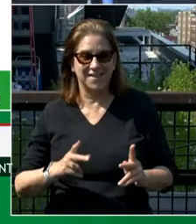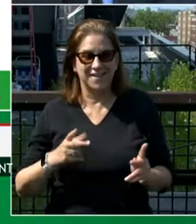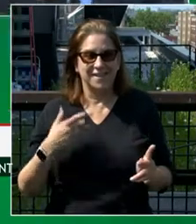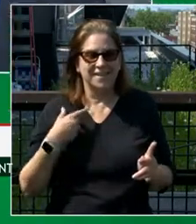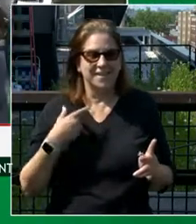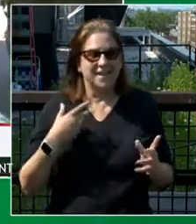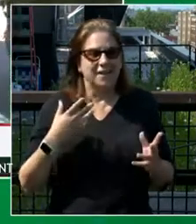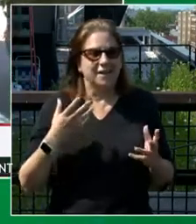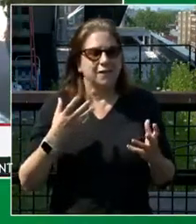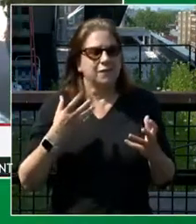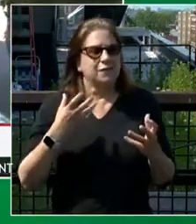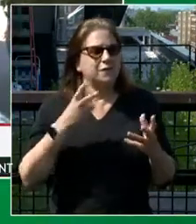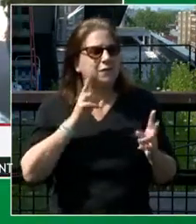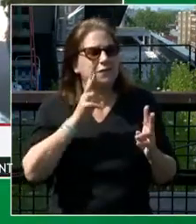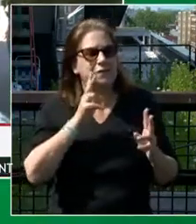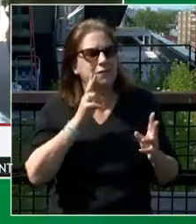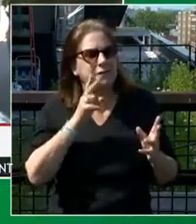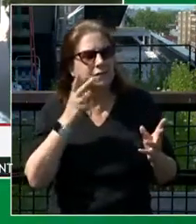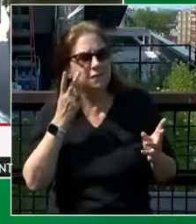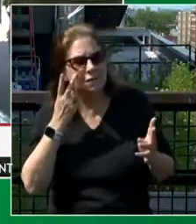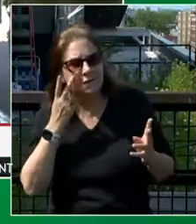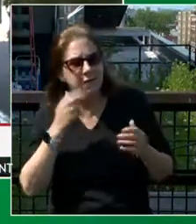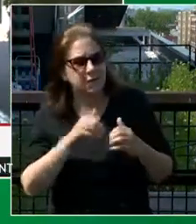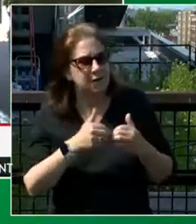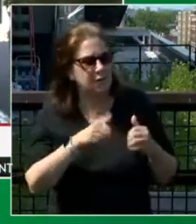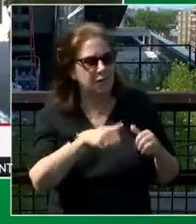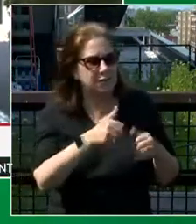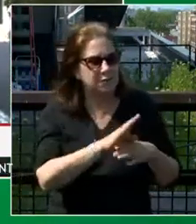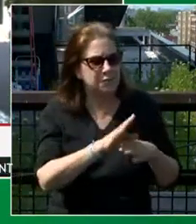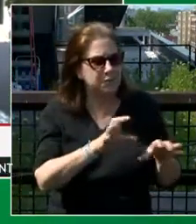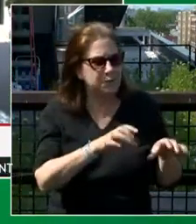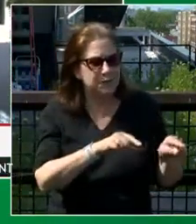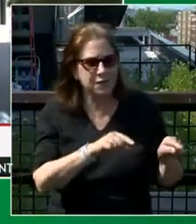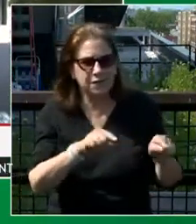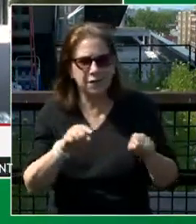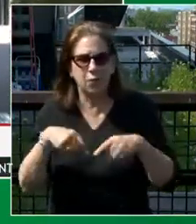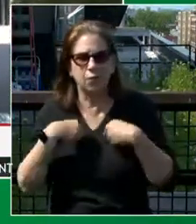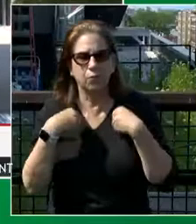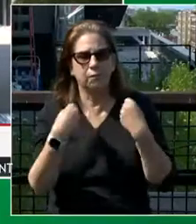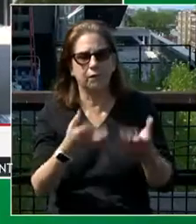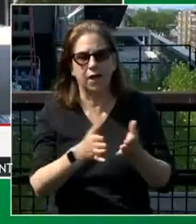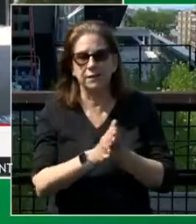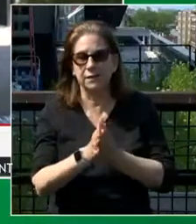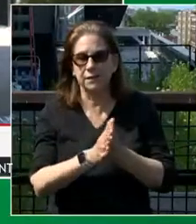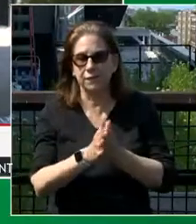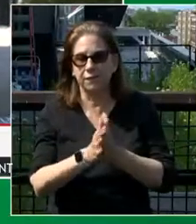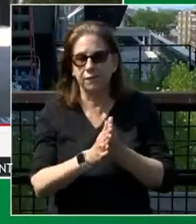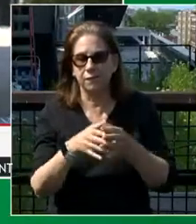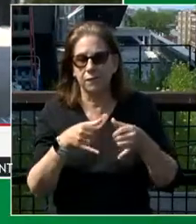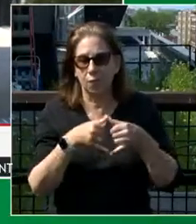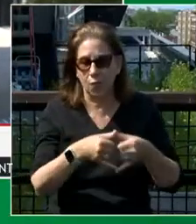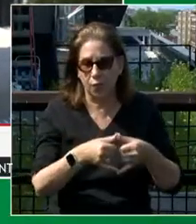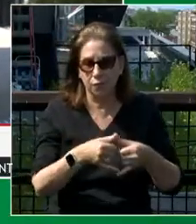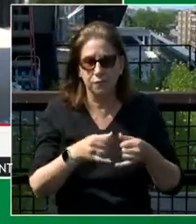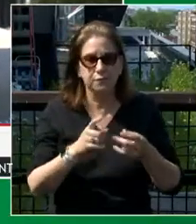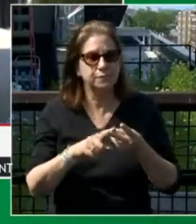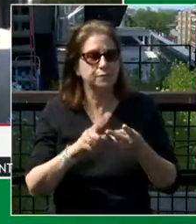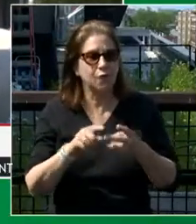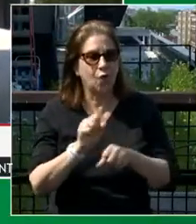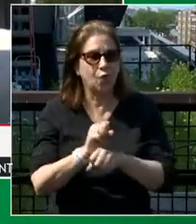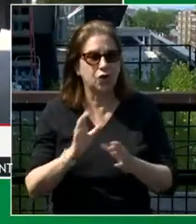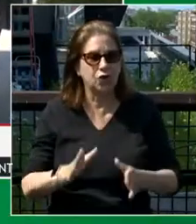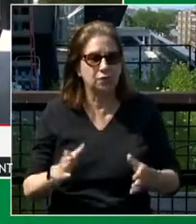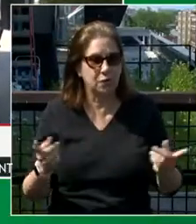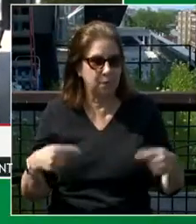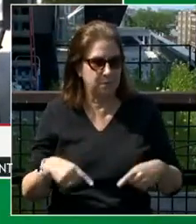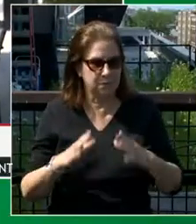special incentives that we've had in place, some treats that we've had for visitors and workers to the downtown. But we also wanted to talk to you a little